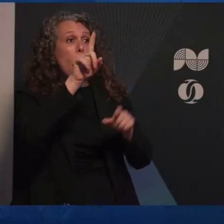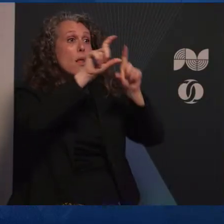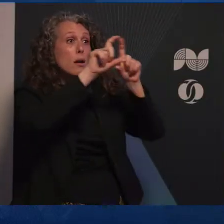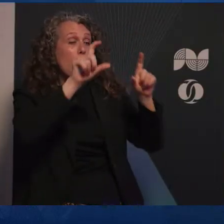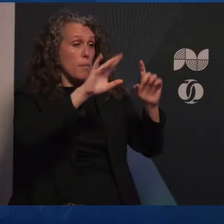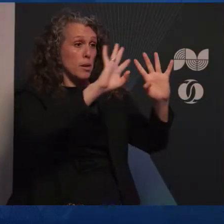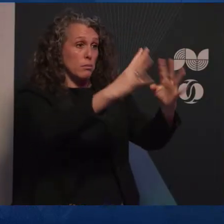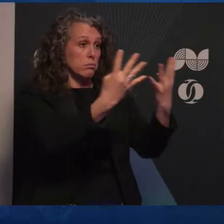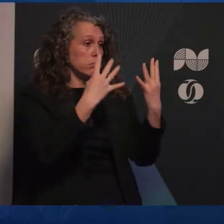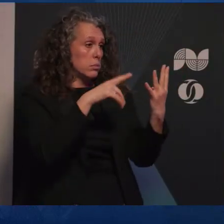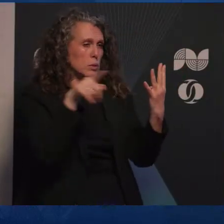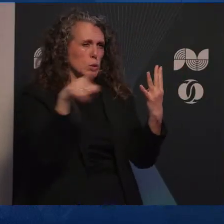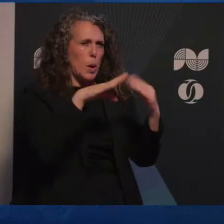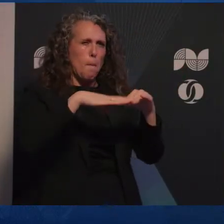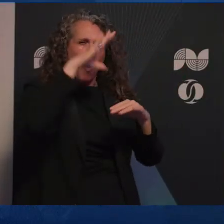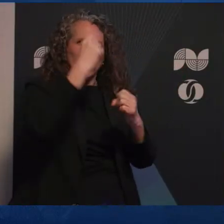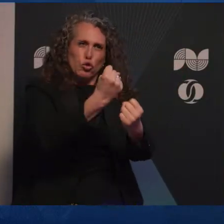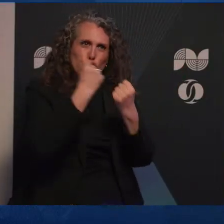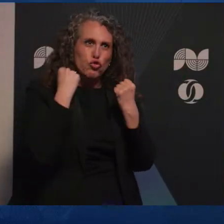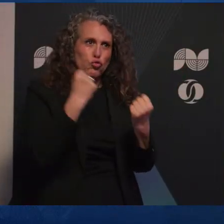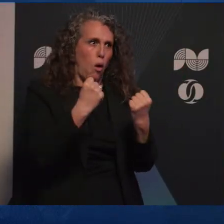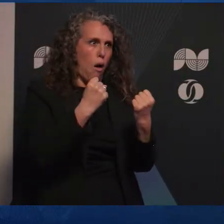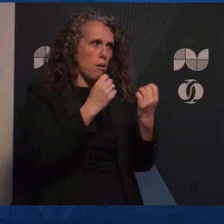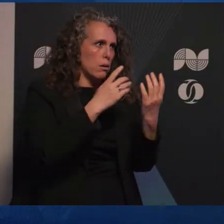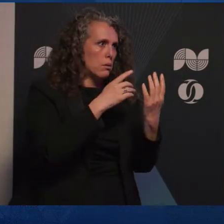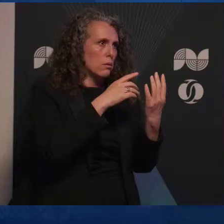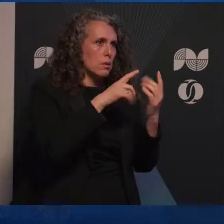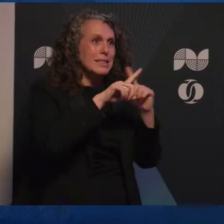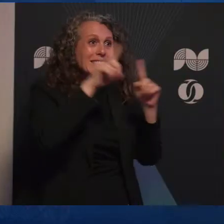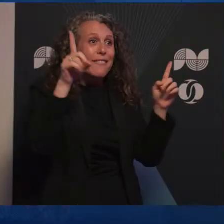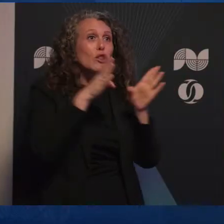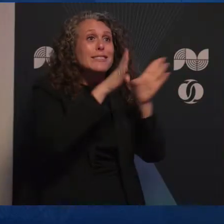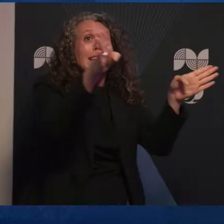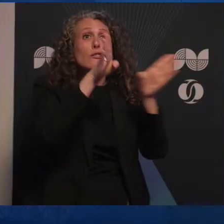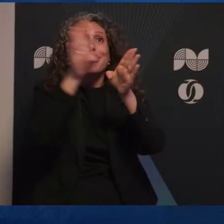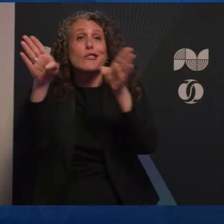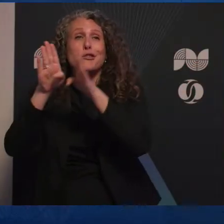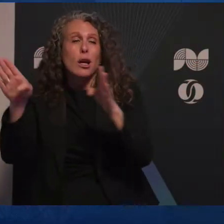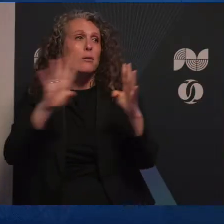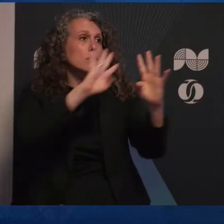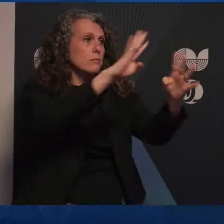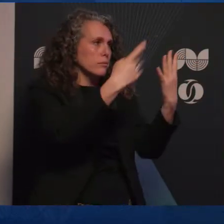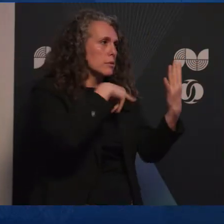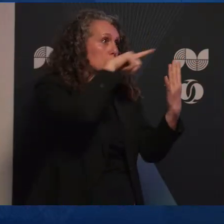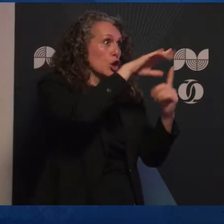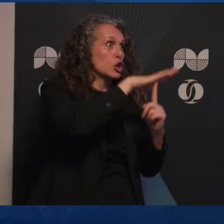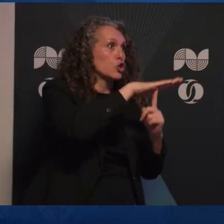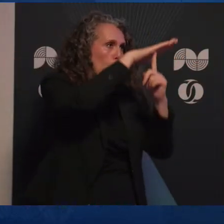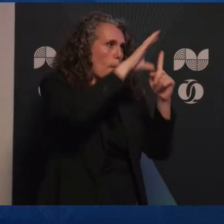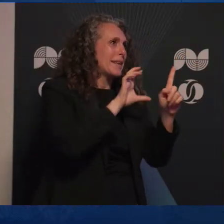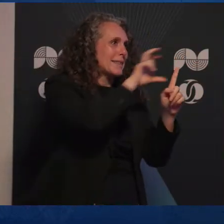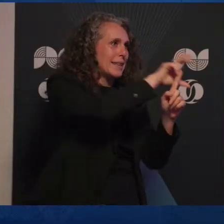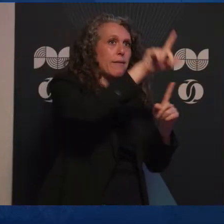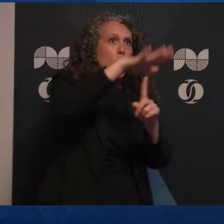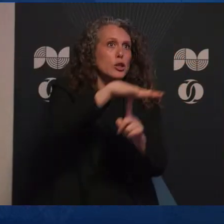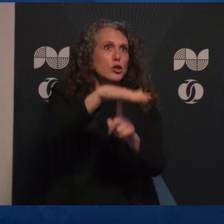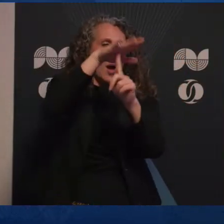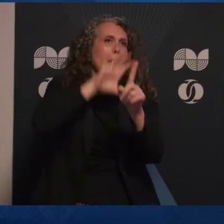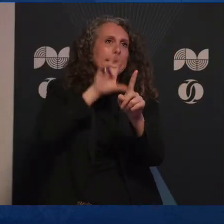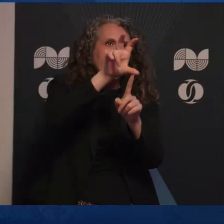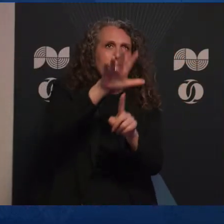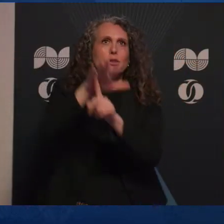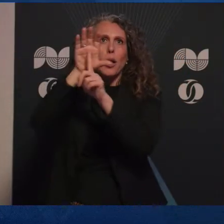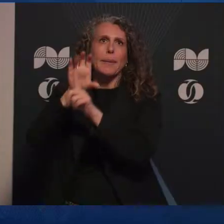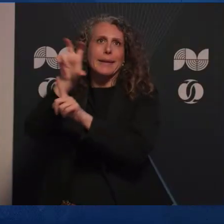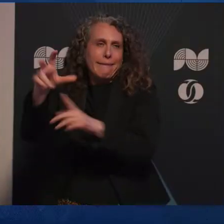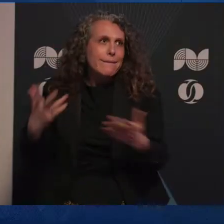strongest incumbents in pretty much every sector, because we positively select companies, not negatively, right? So we basically